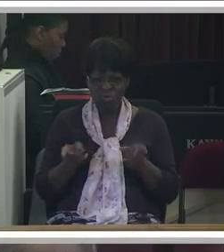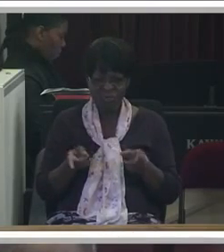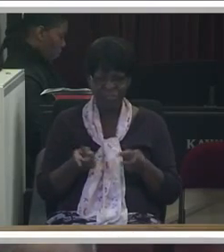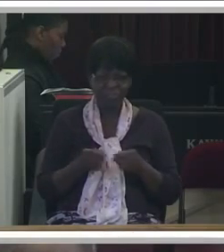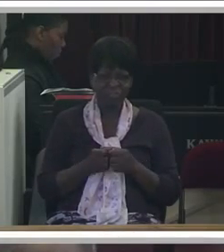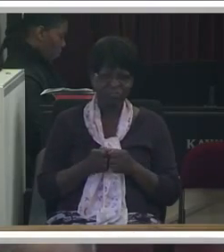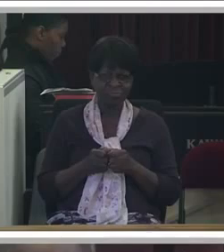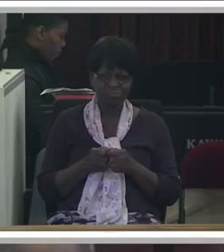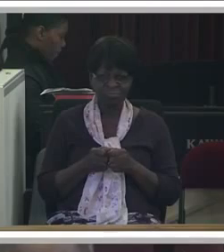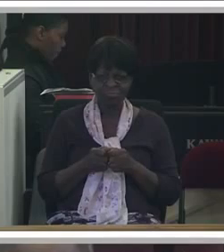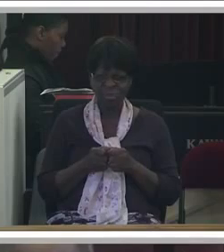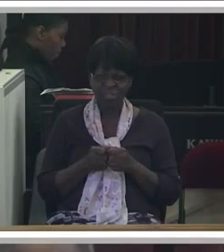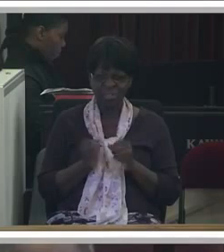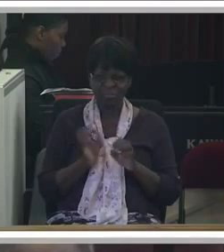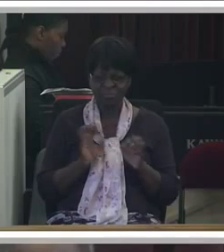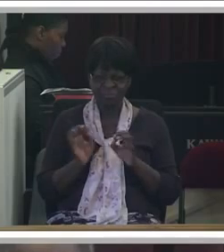way.